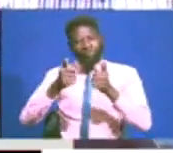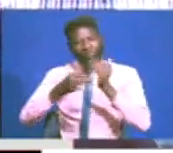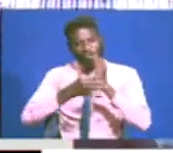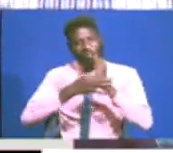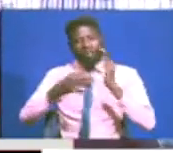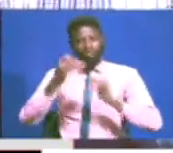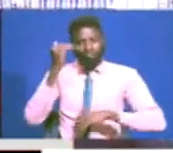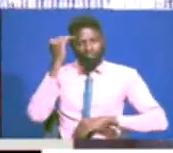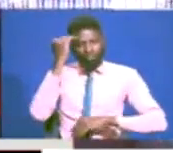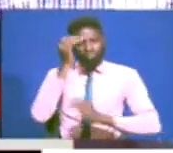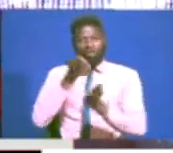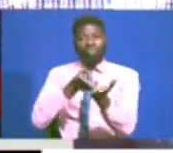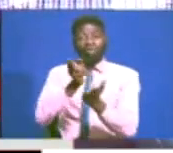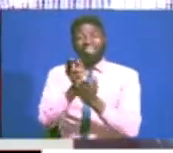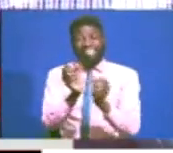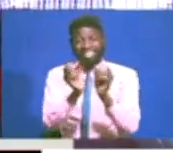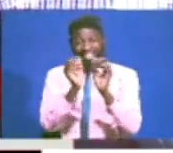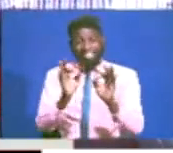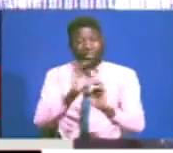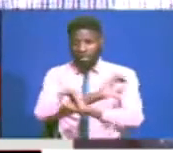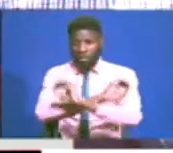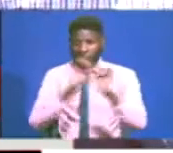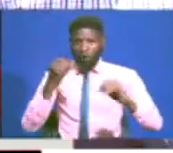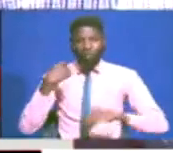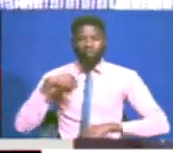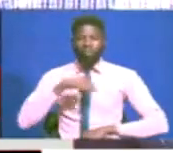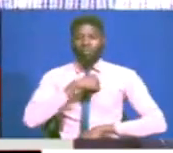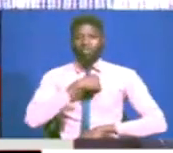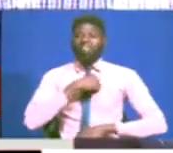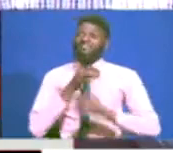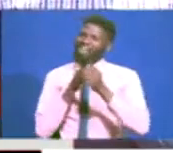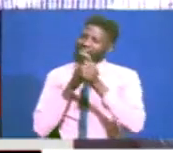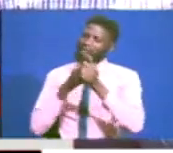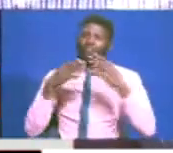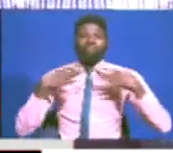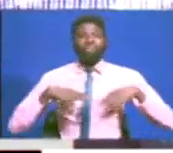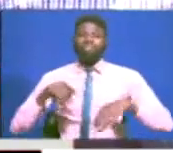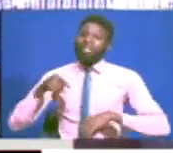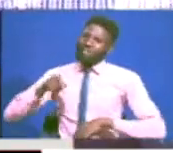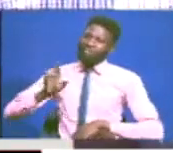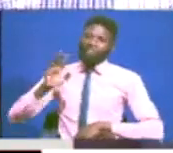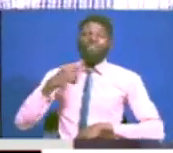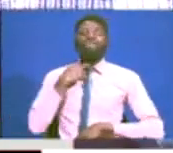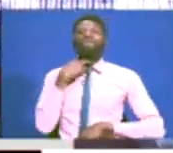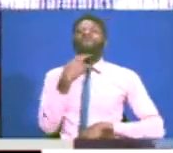failure to which we shall lead the people to restore their authority and voice.